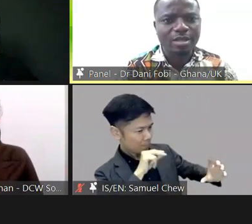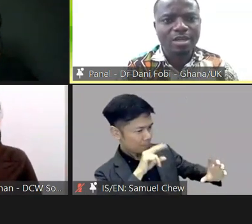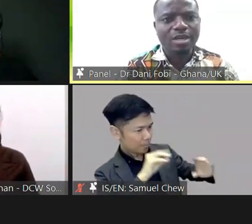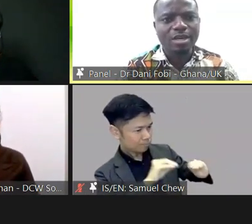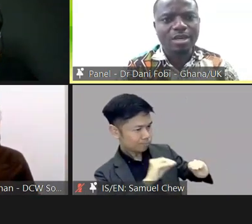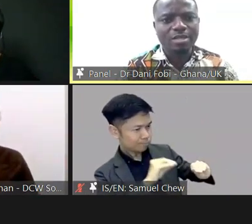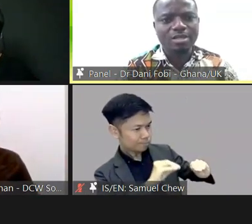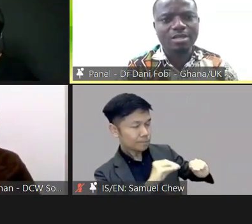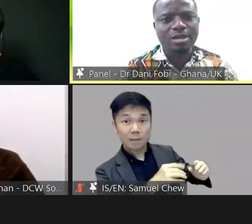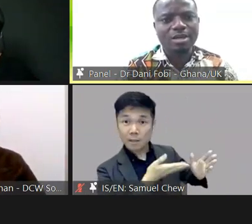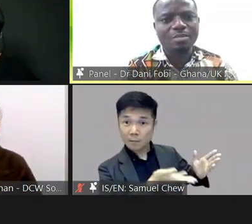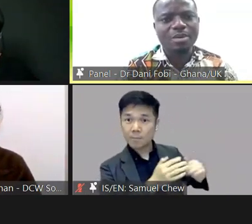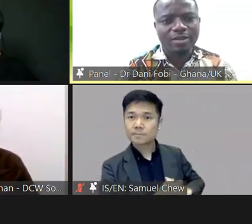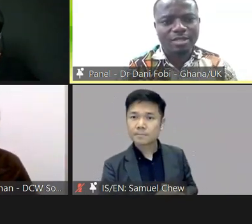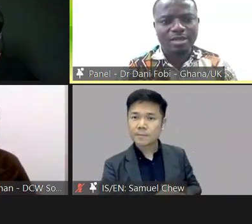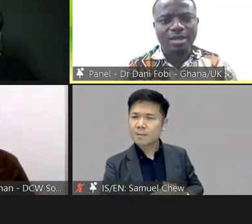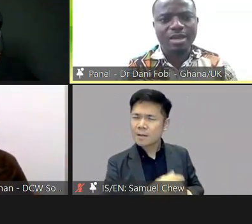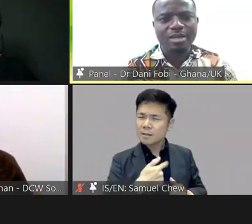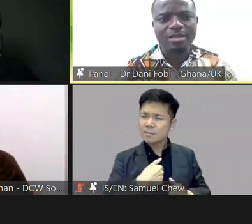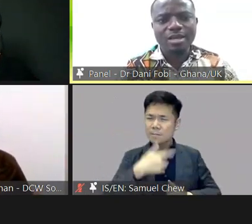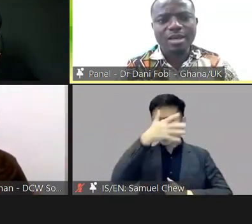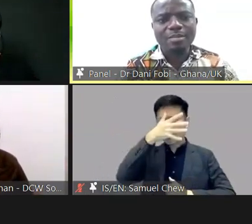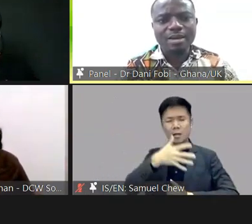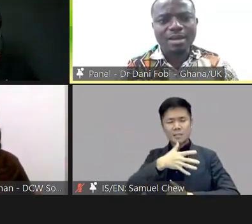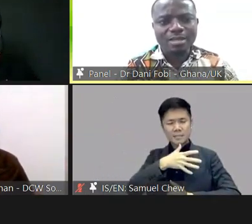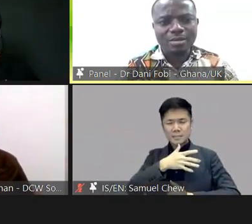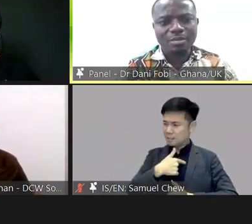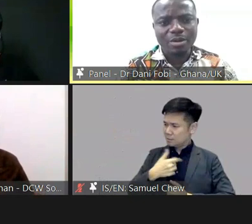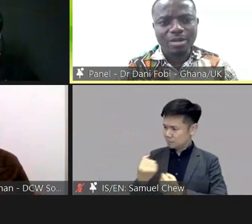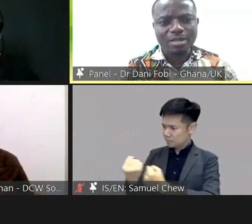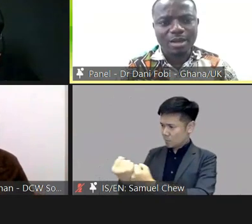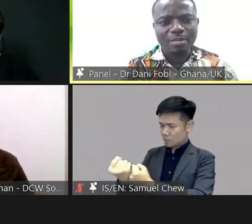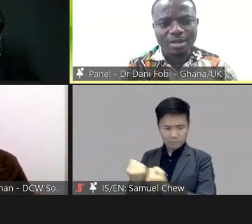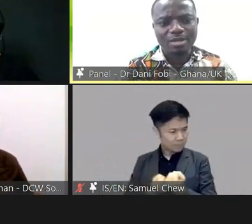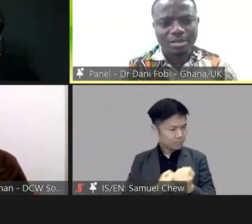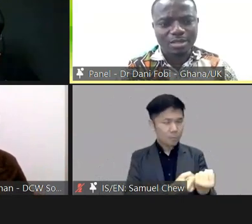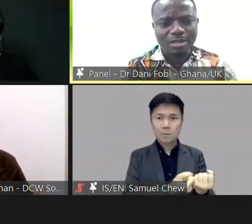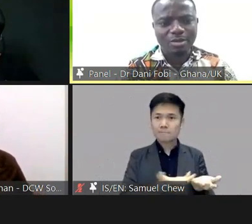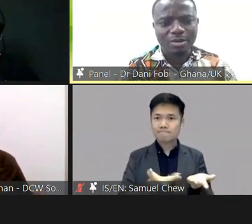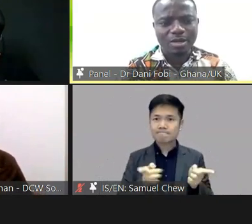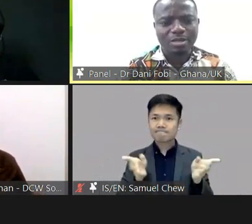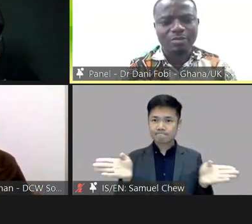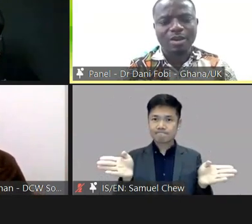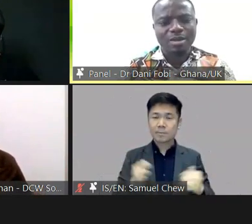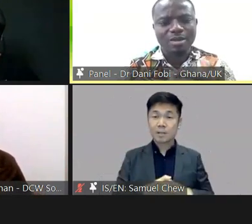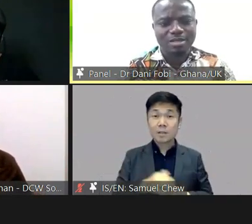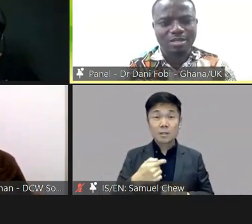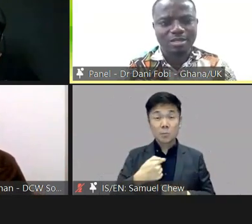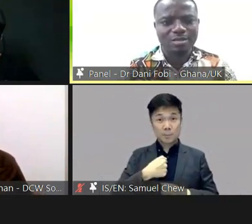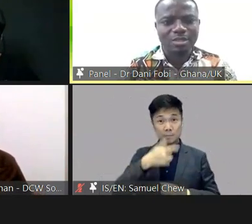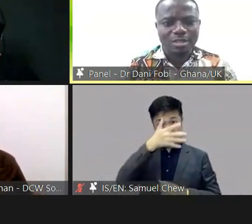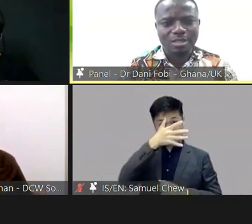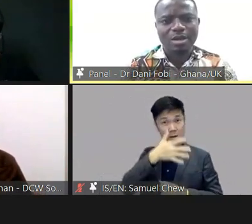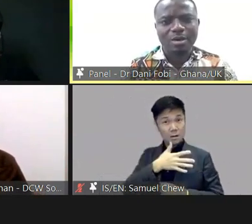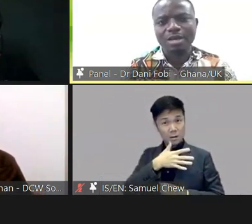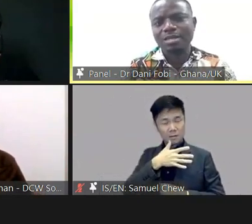needed and the benefits in the end. And by that, when parents are making decisions, they know that if I make this